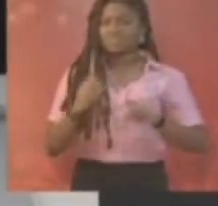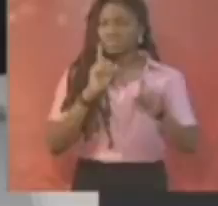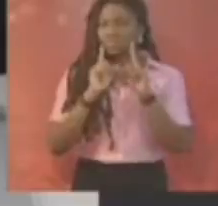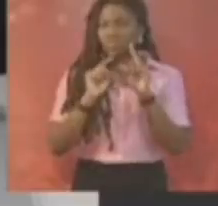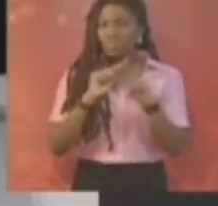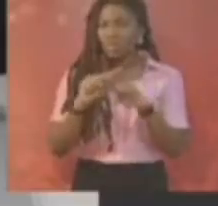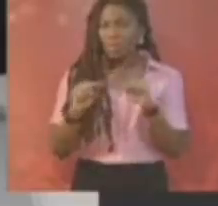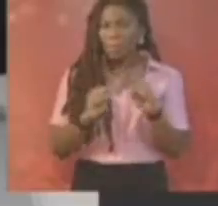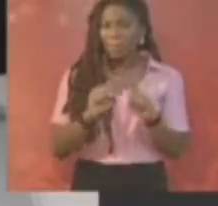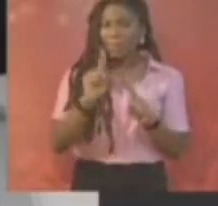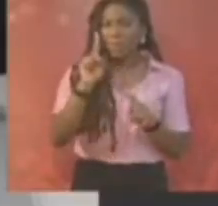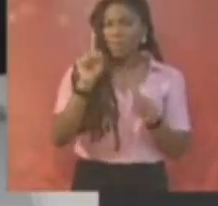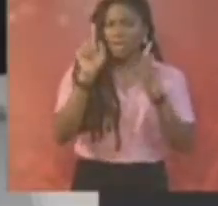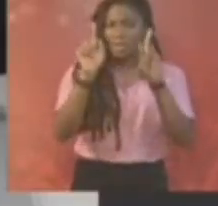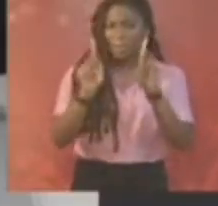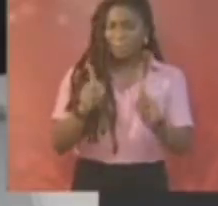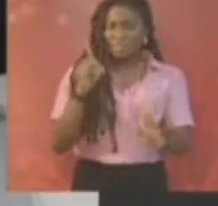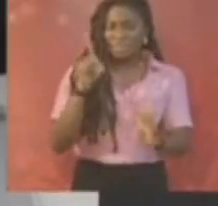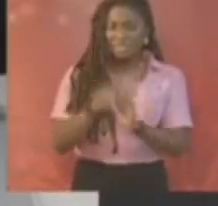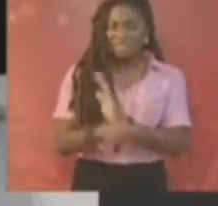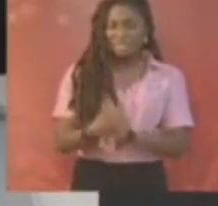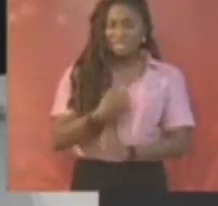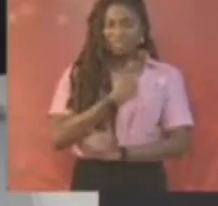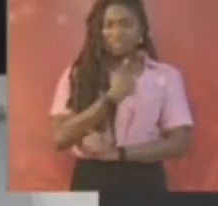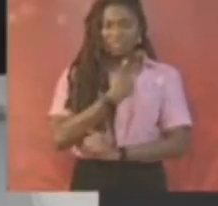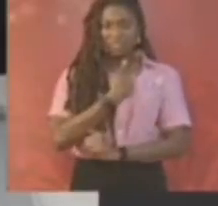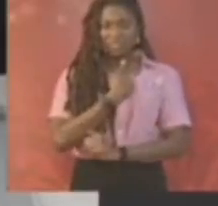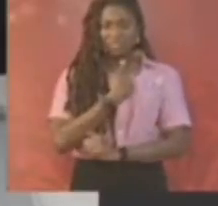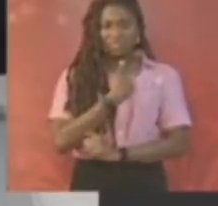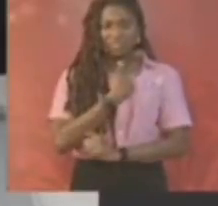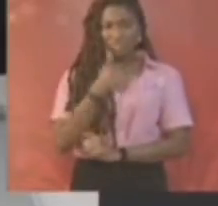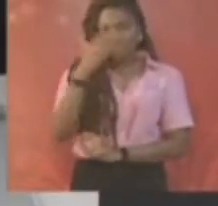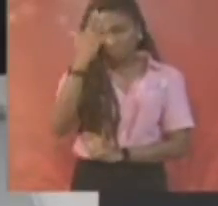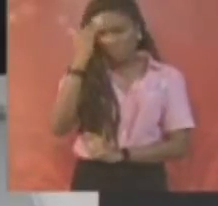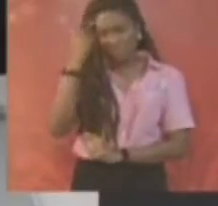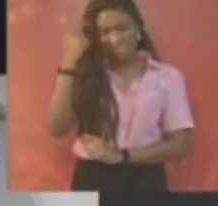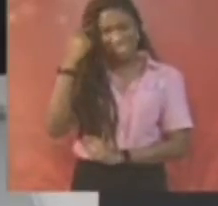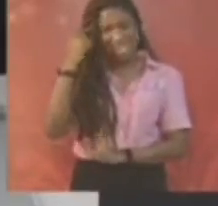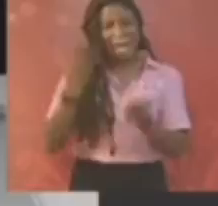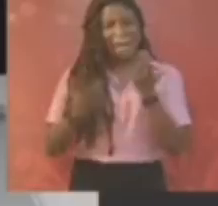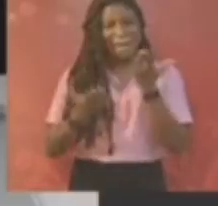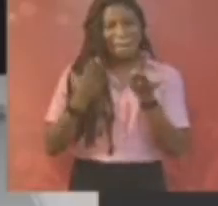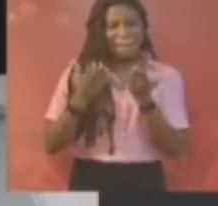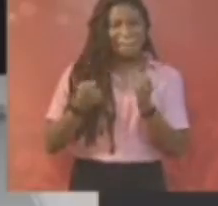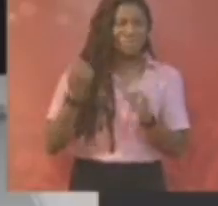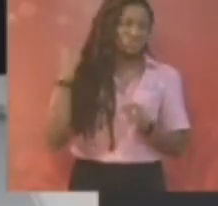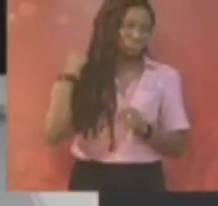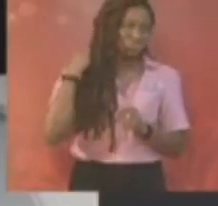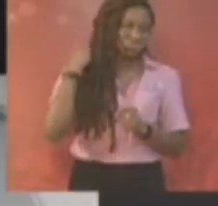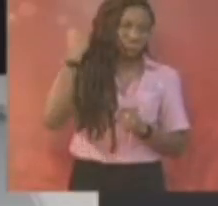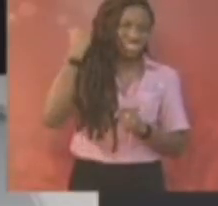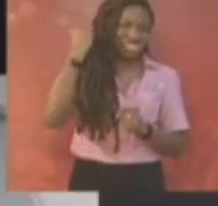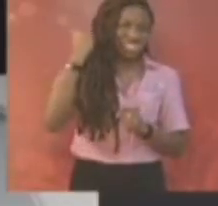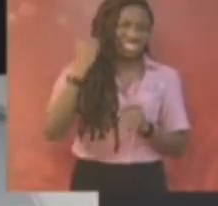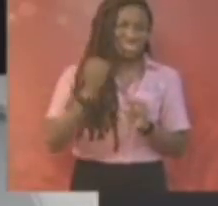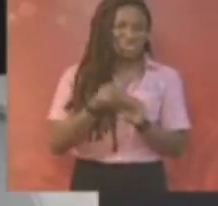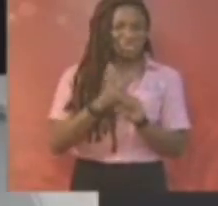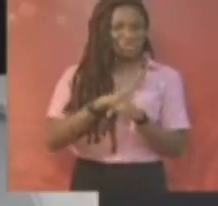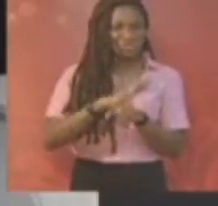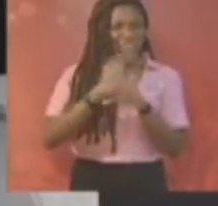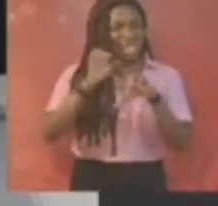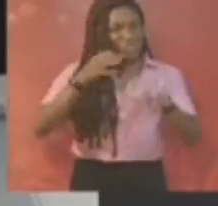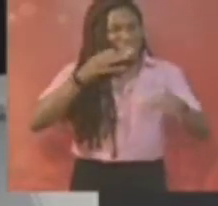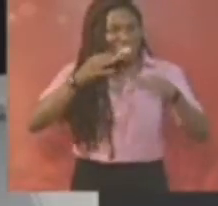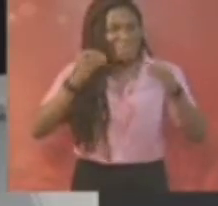one suicide and you attributed it to probably pandemic stress. Could you just expound on that a little bit more for me, please? Thank